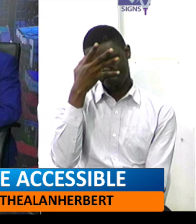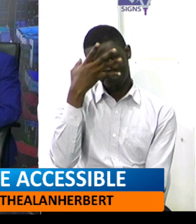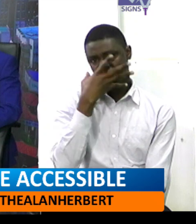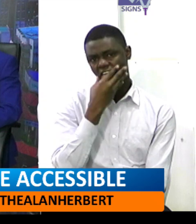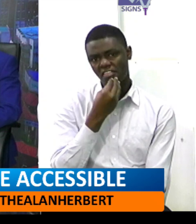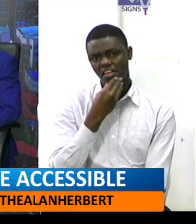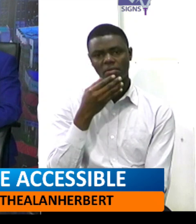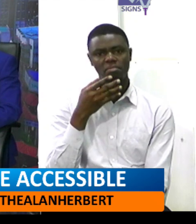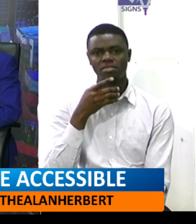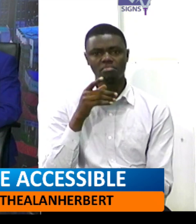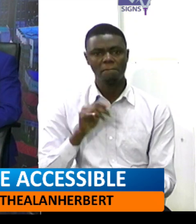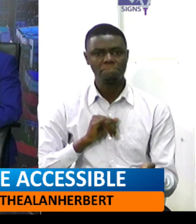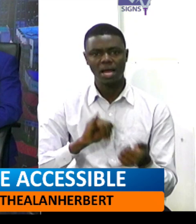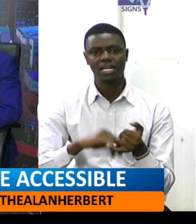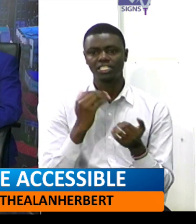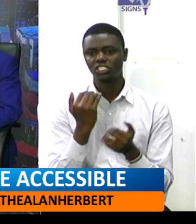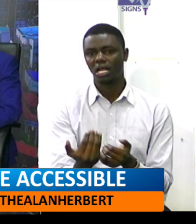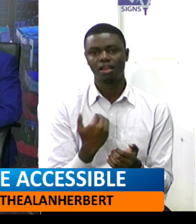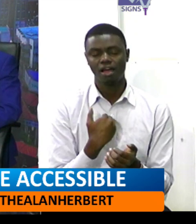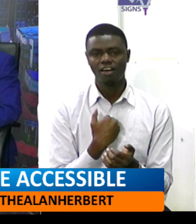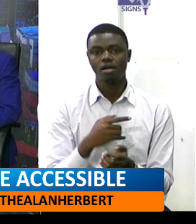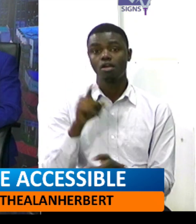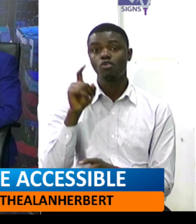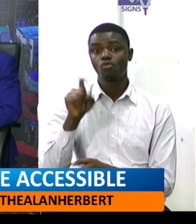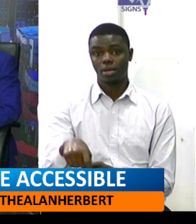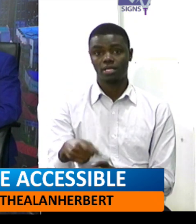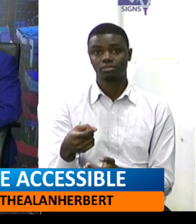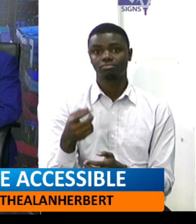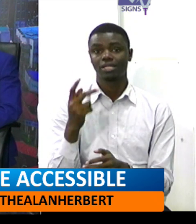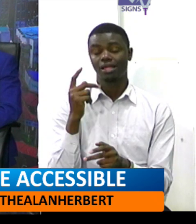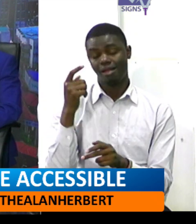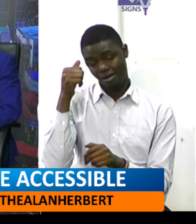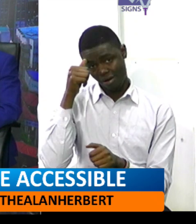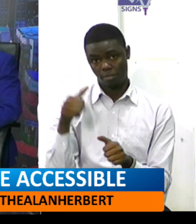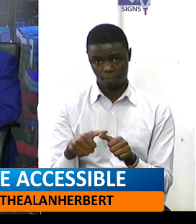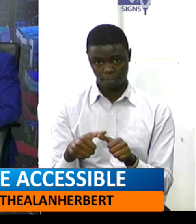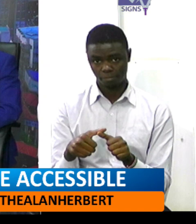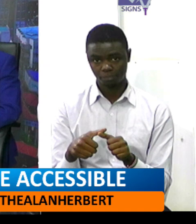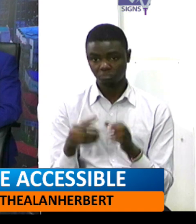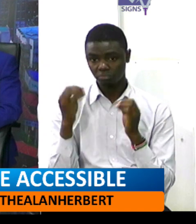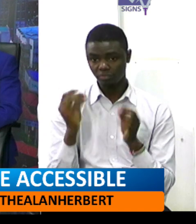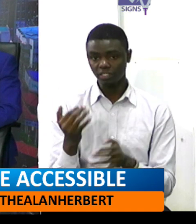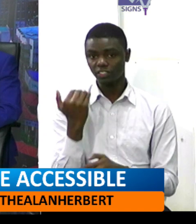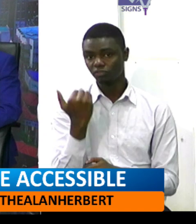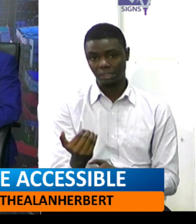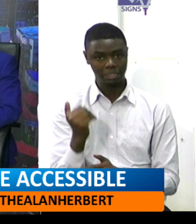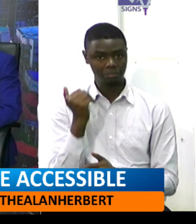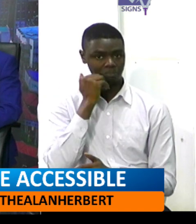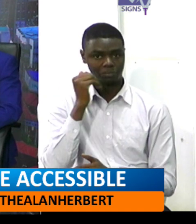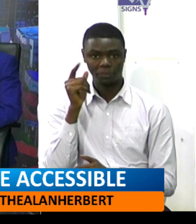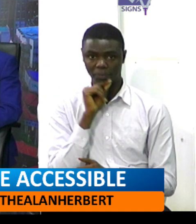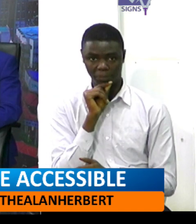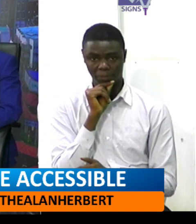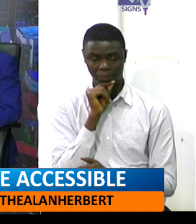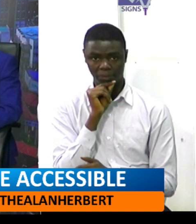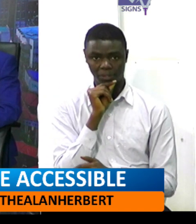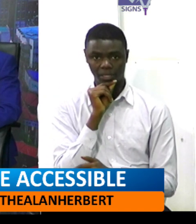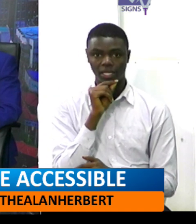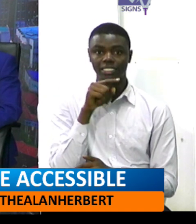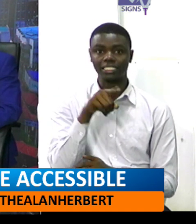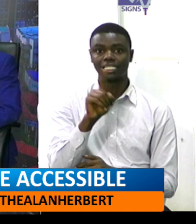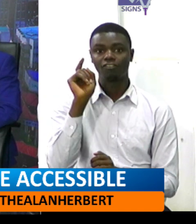a wife, and you have a child, you must keep in mind that if this child falls sick, you